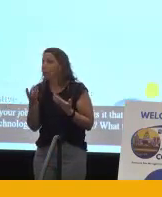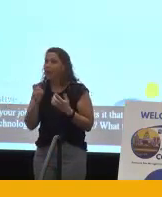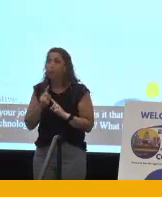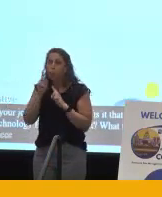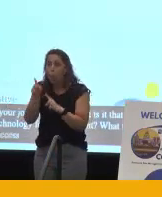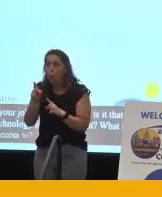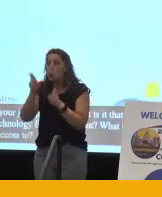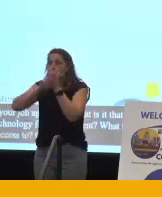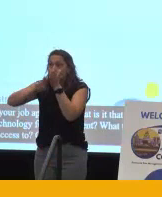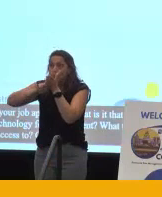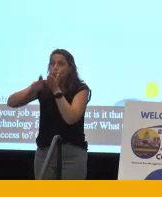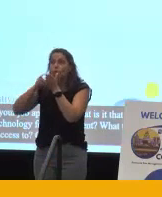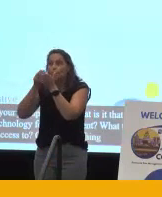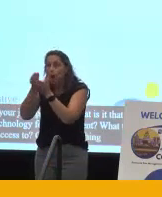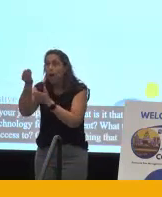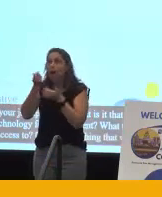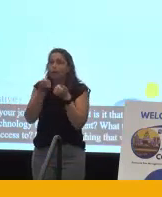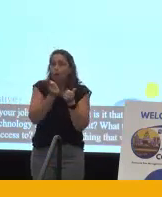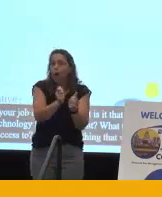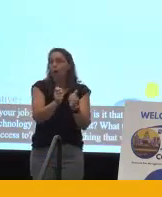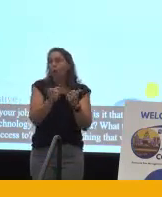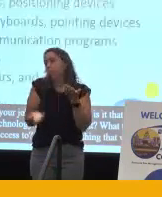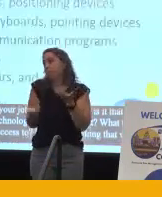out and research and find and trial?